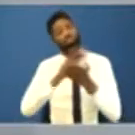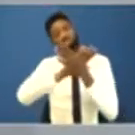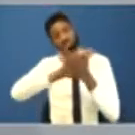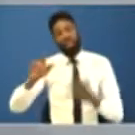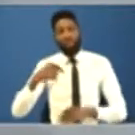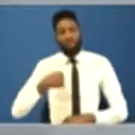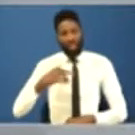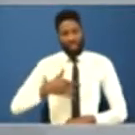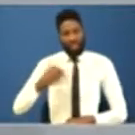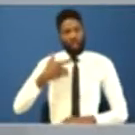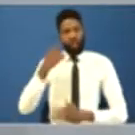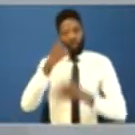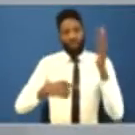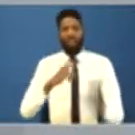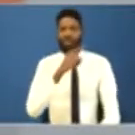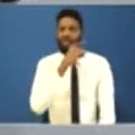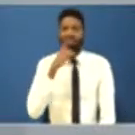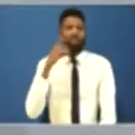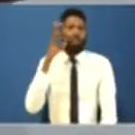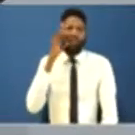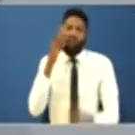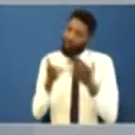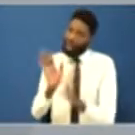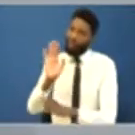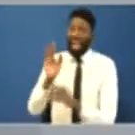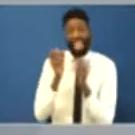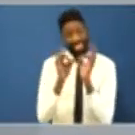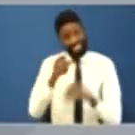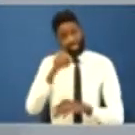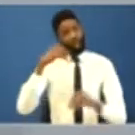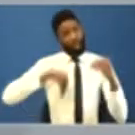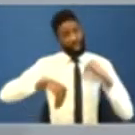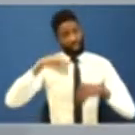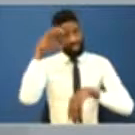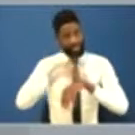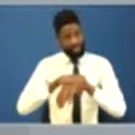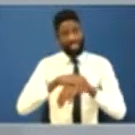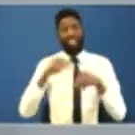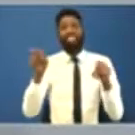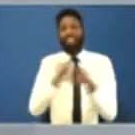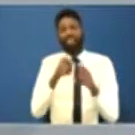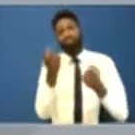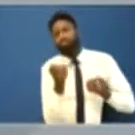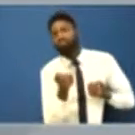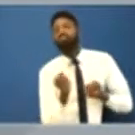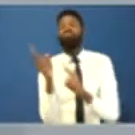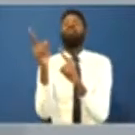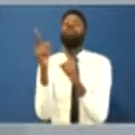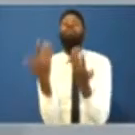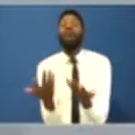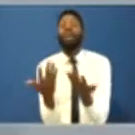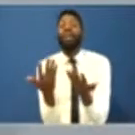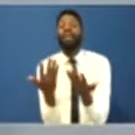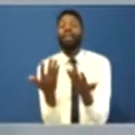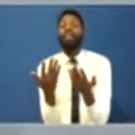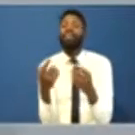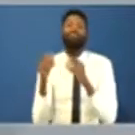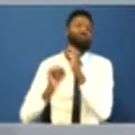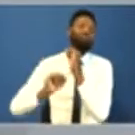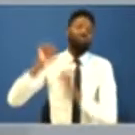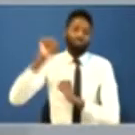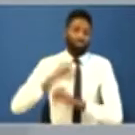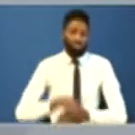is to go the jaguar jakoya way if you are corrupt we send you to the to the gallows